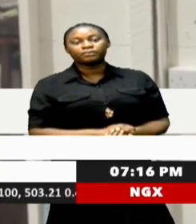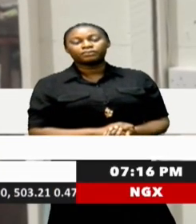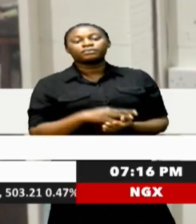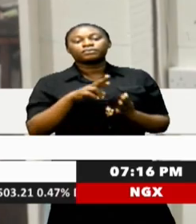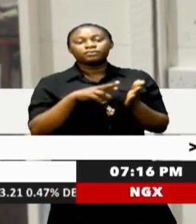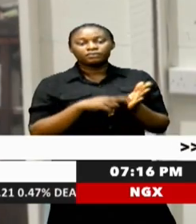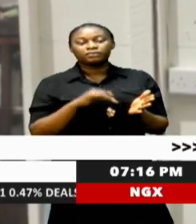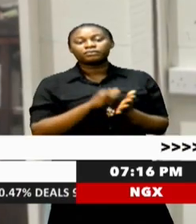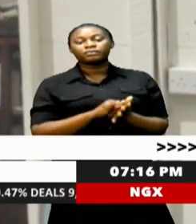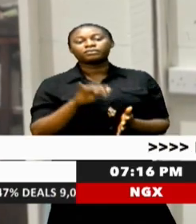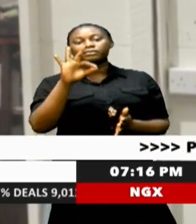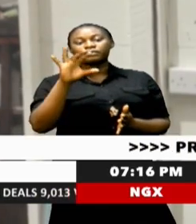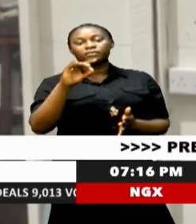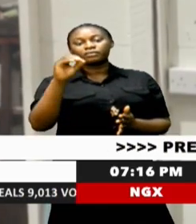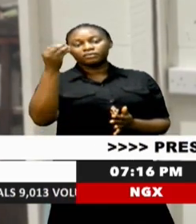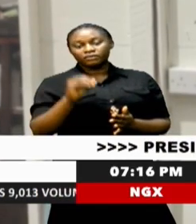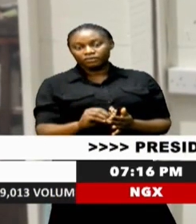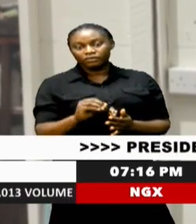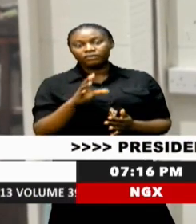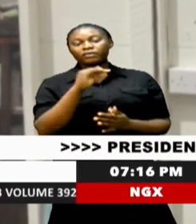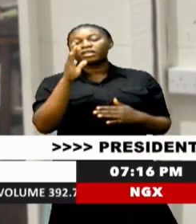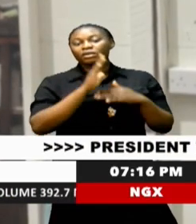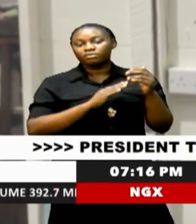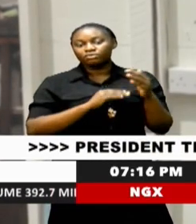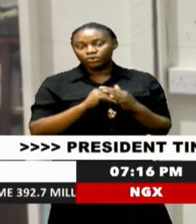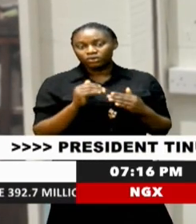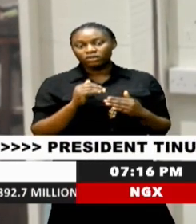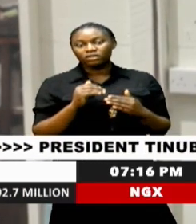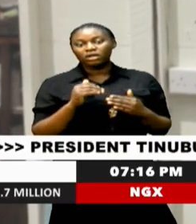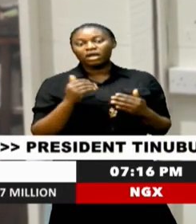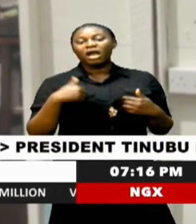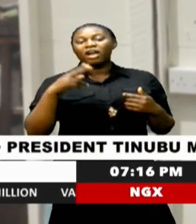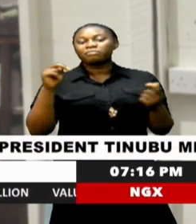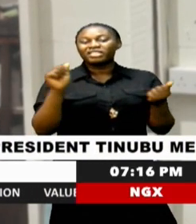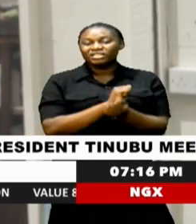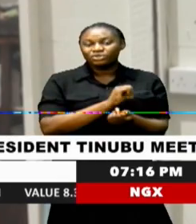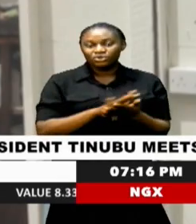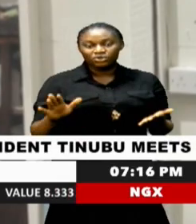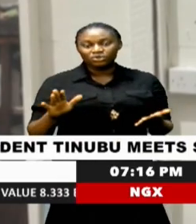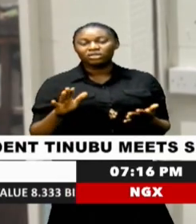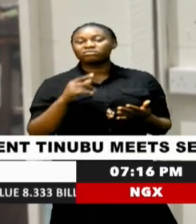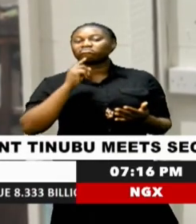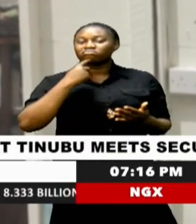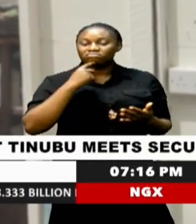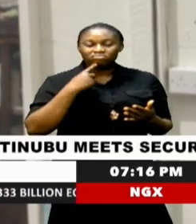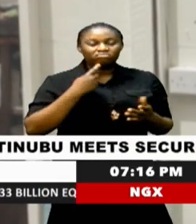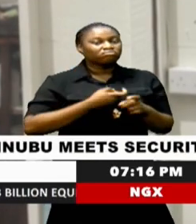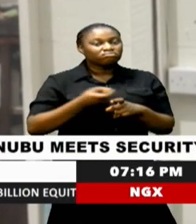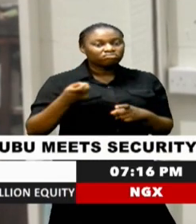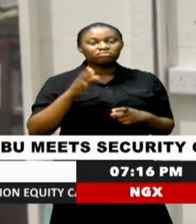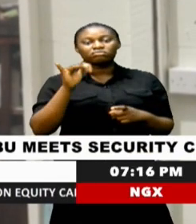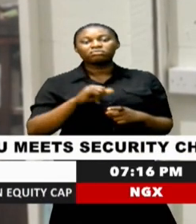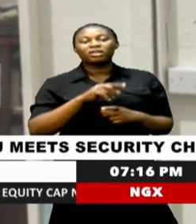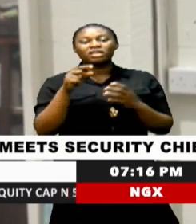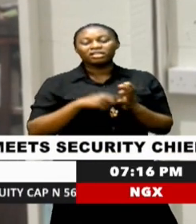are that 98% of homes and buildings have either been destroyed or severely damaged by this